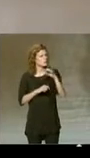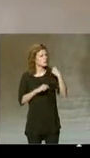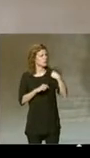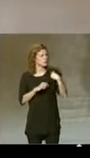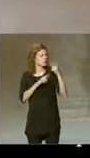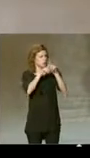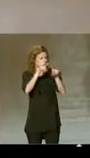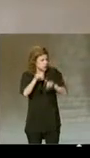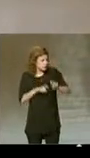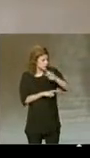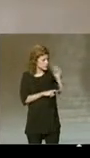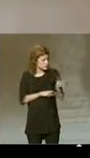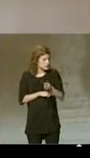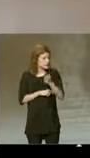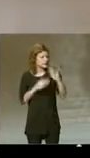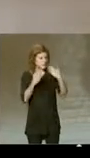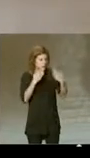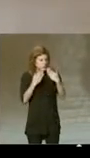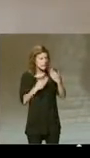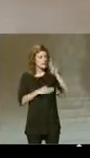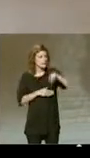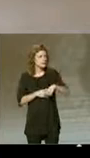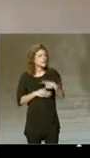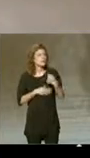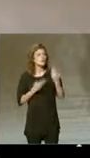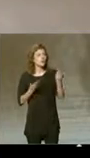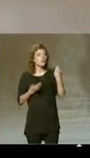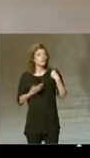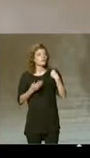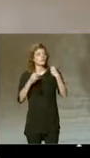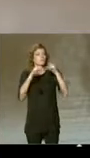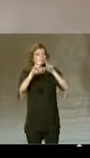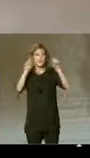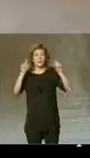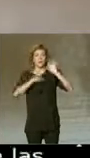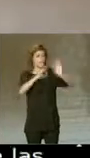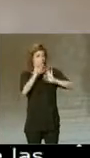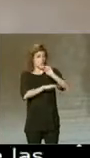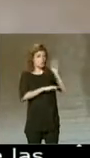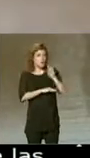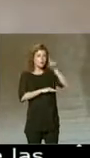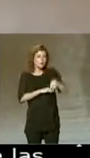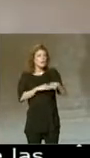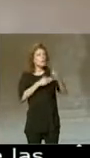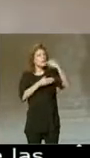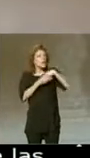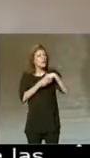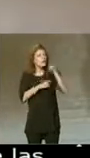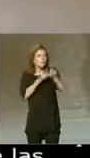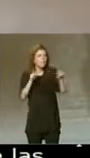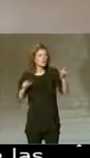with different focus groups, by creating in